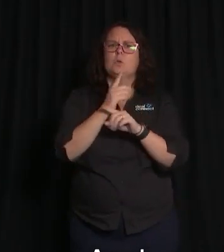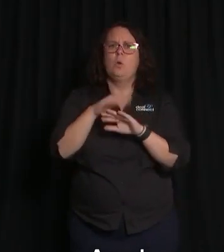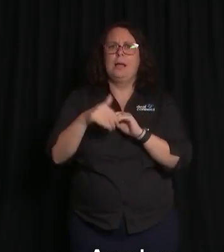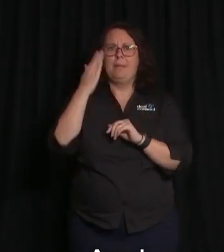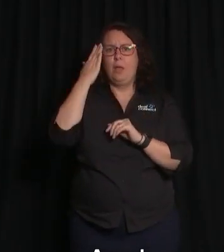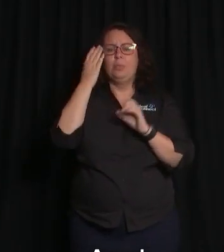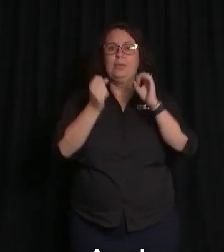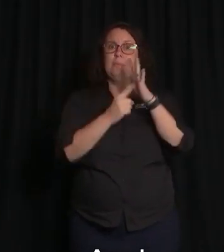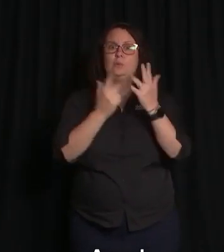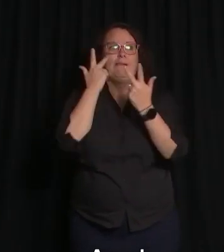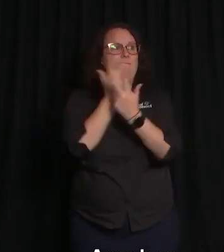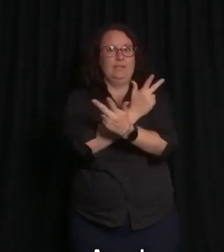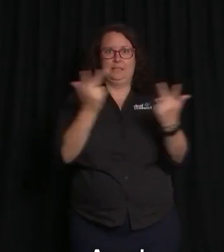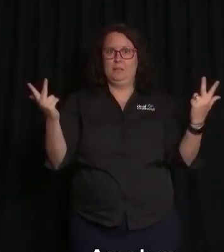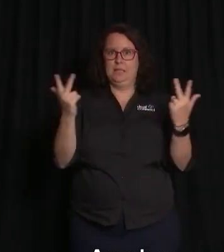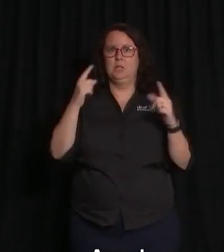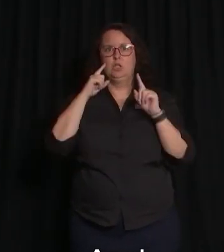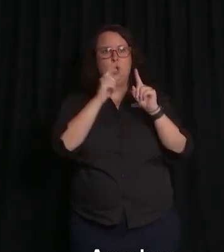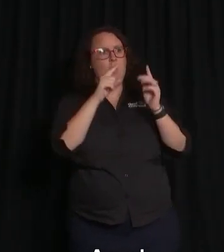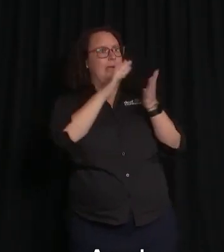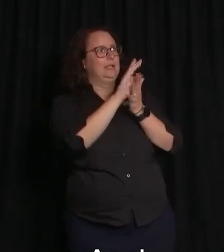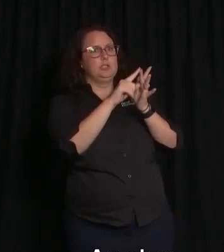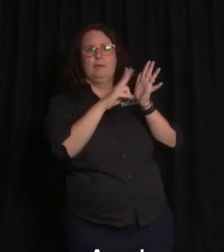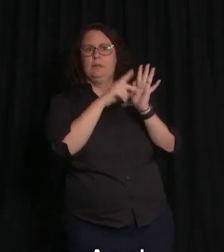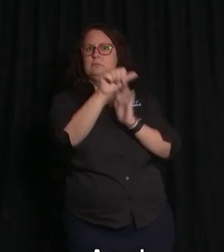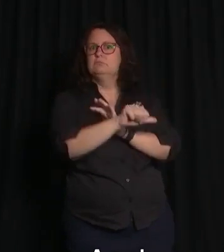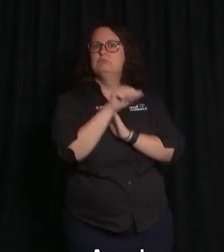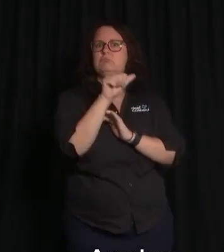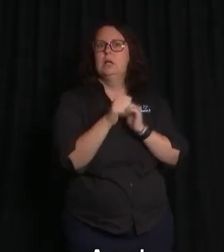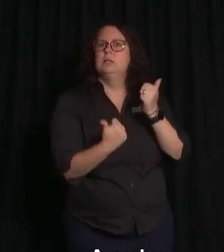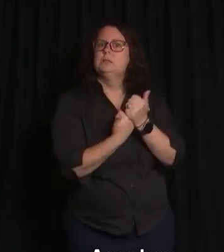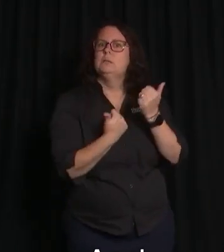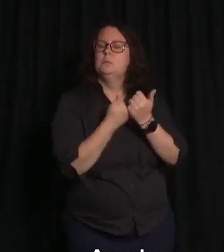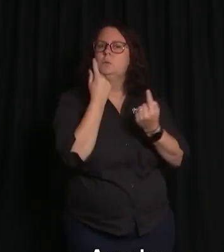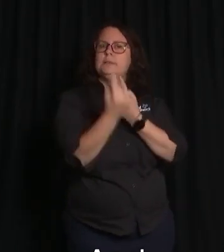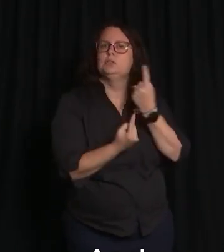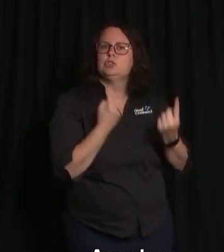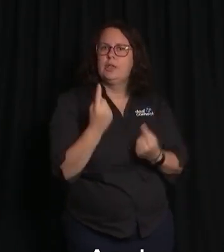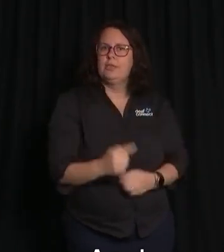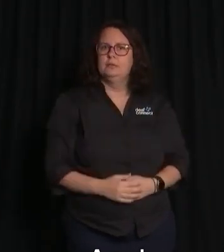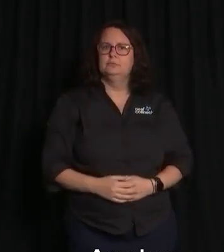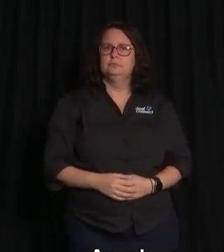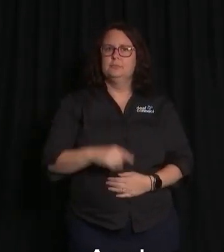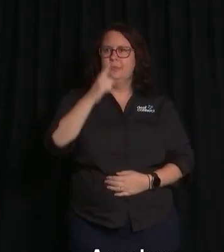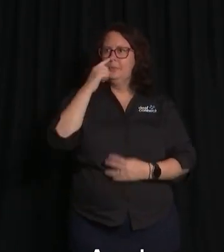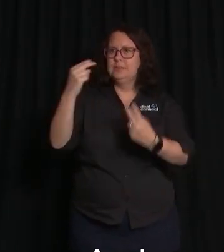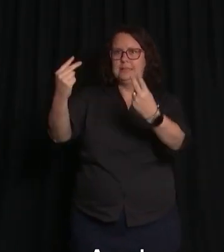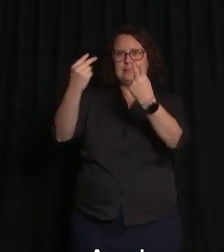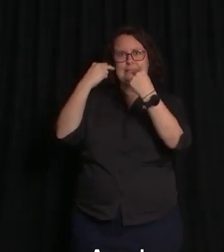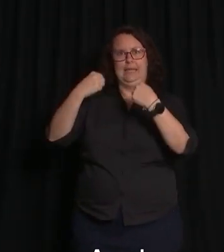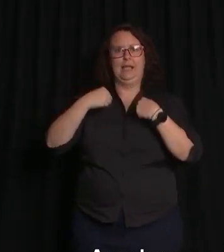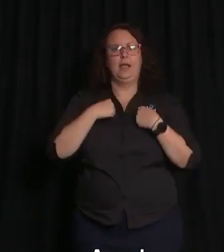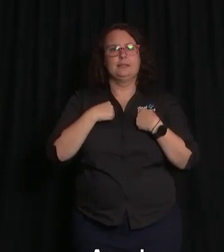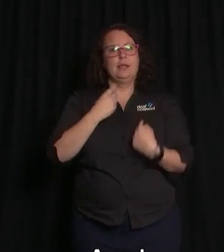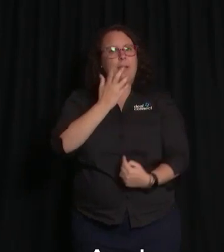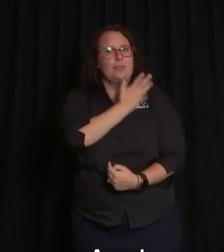have played in advancing landmark reforms on behalf of our community. For me, visibility is about pride and acceptance.